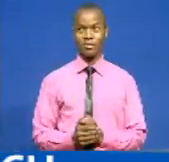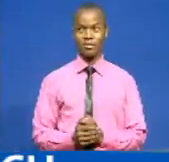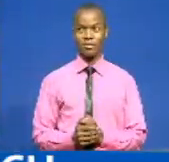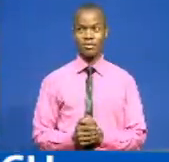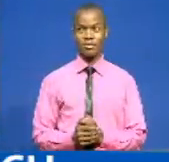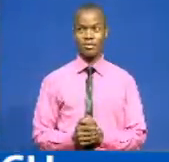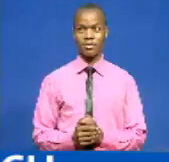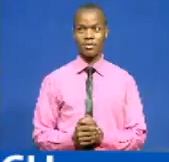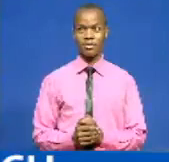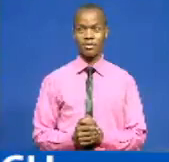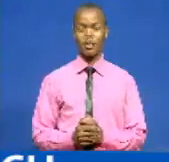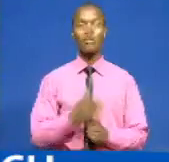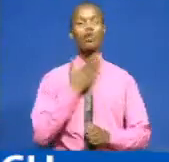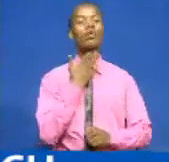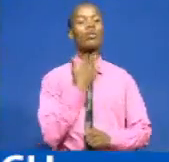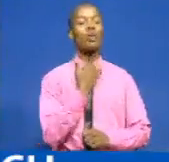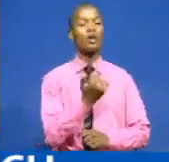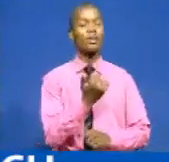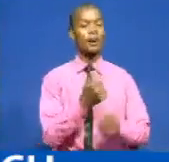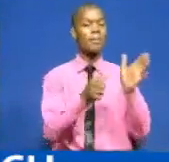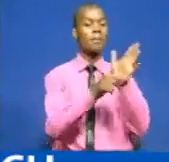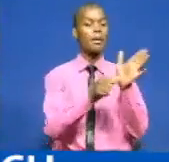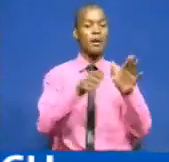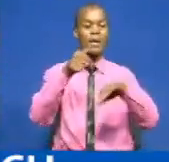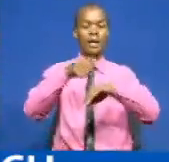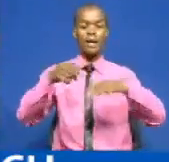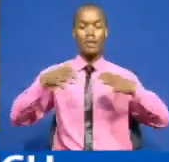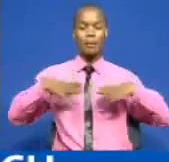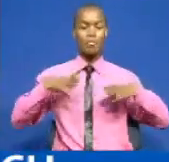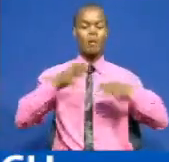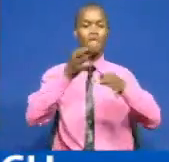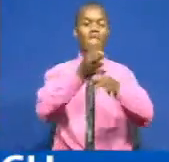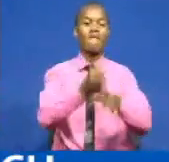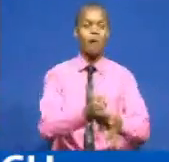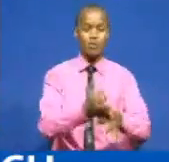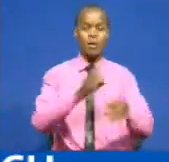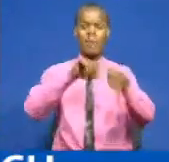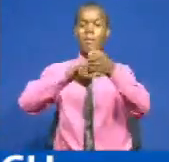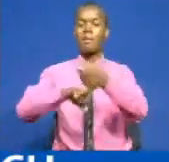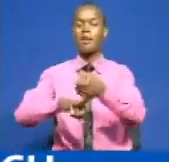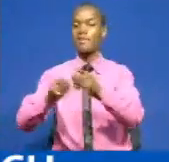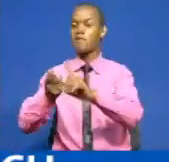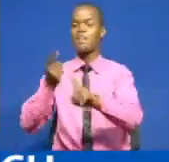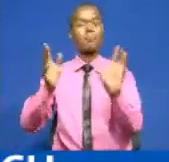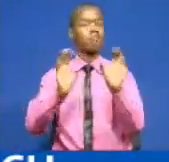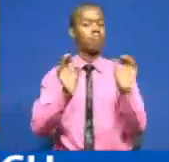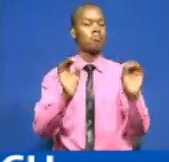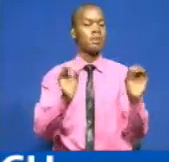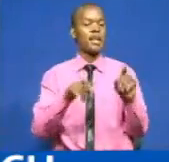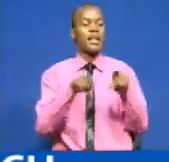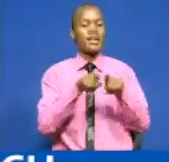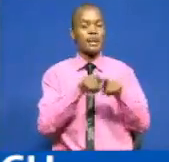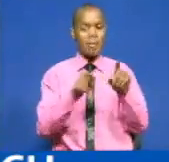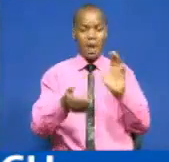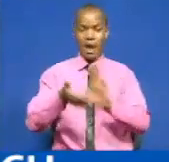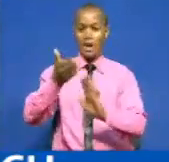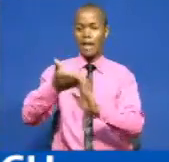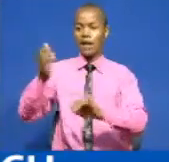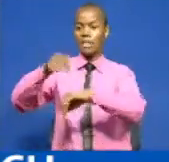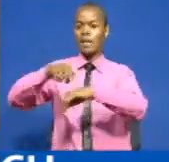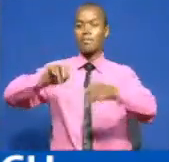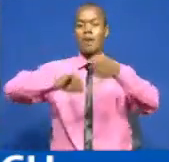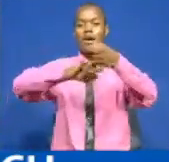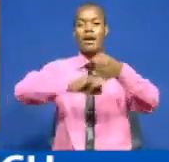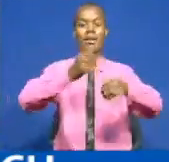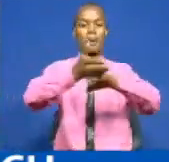We don't want issues of people being forced into early marriages. Also running into marriage even before